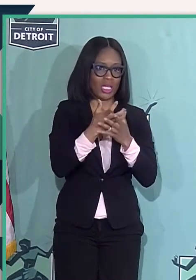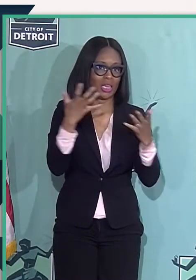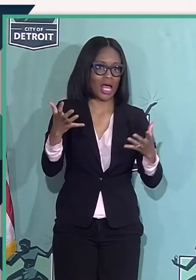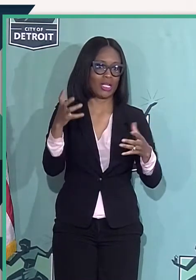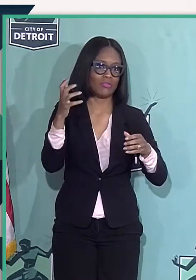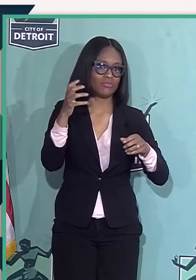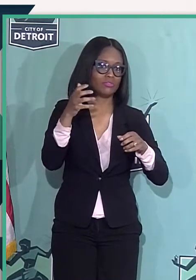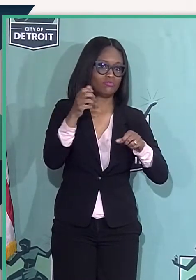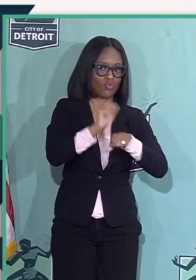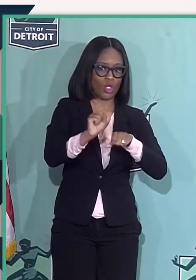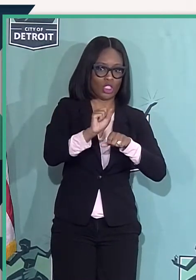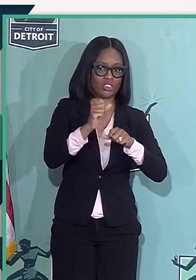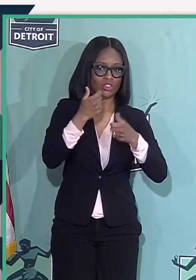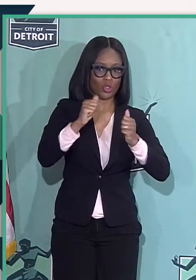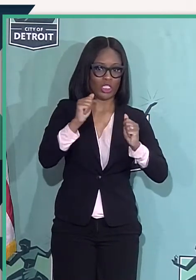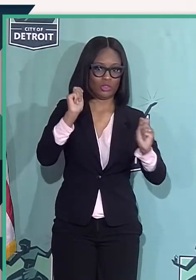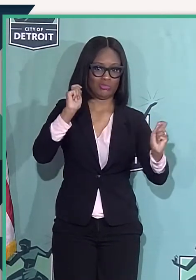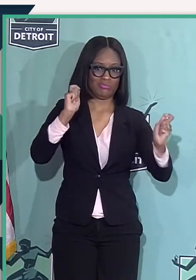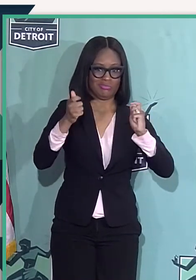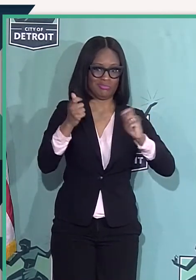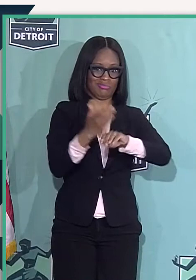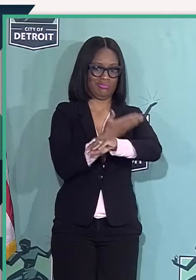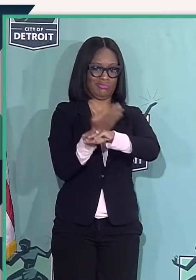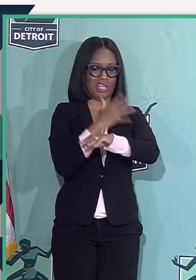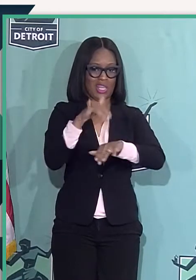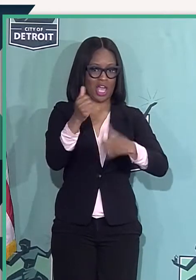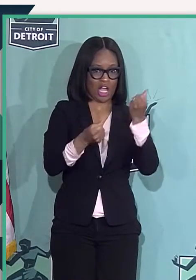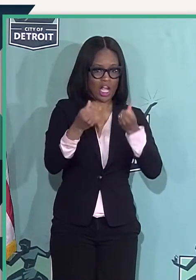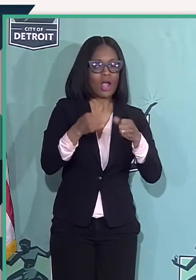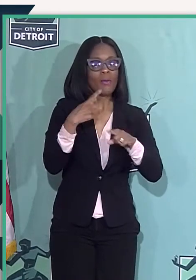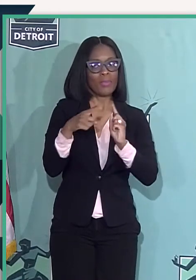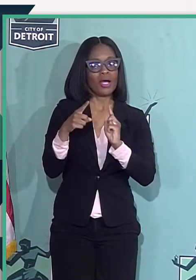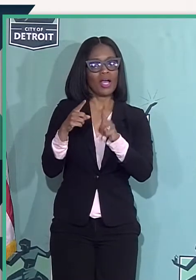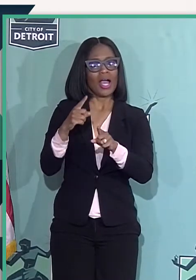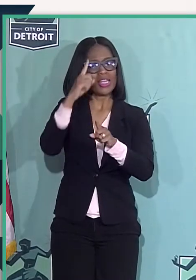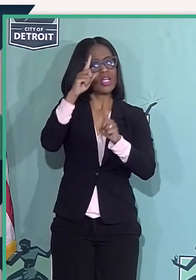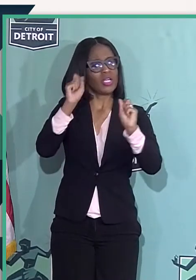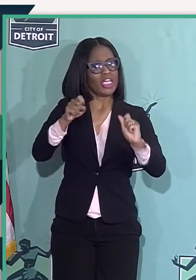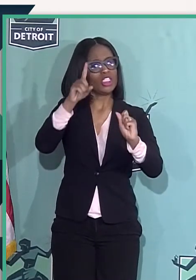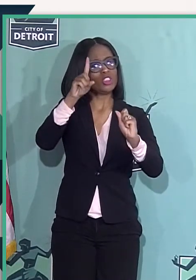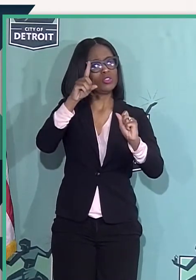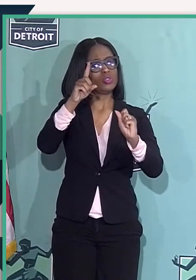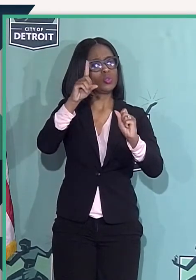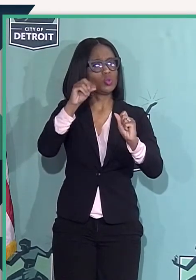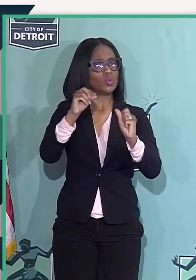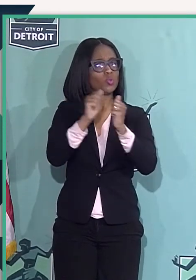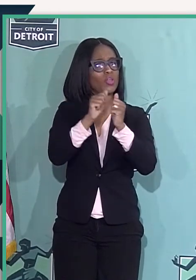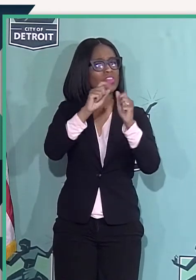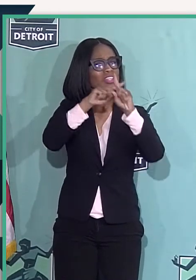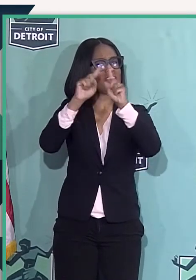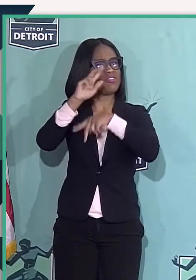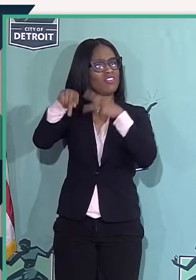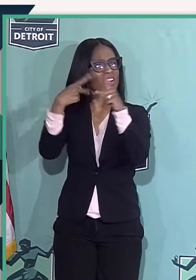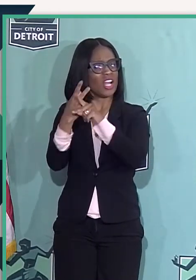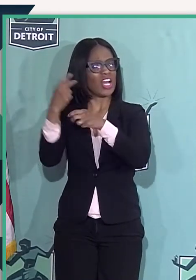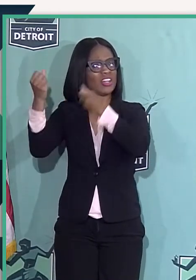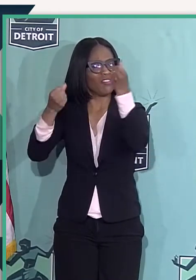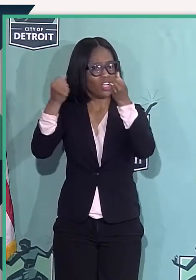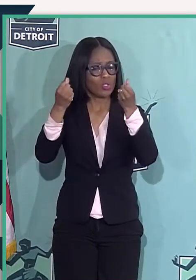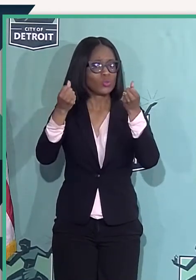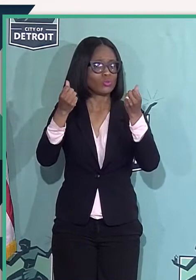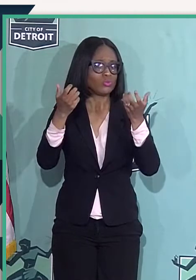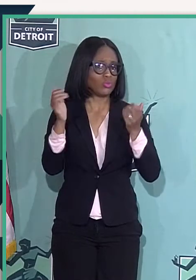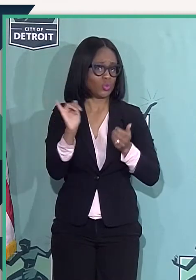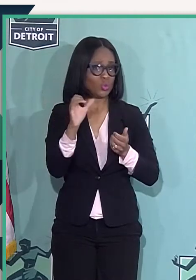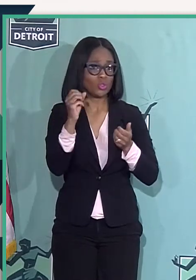well. But I think that could be done on really lots of different kinds of vehicles. So we at Honda are certainly open